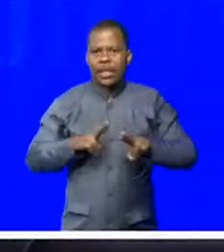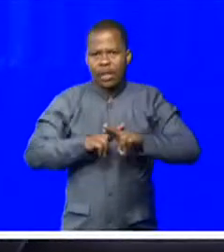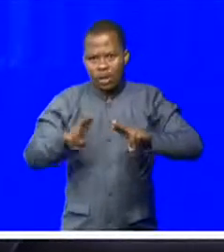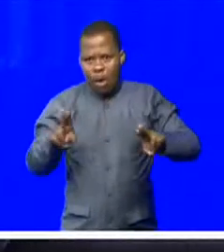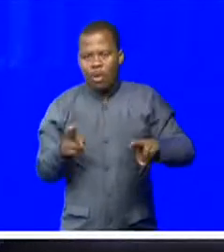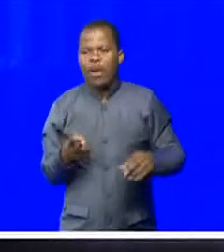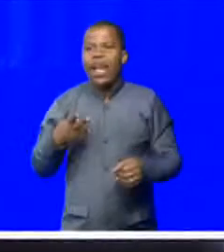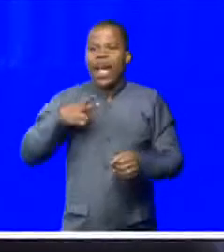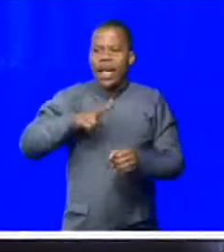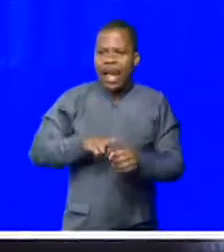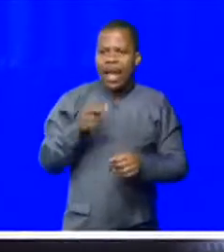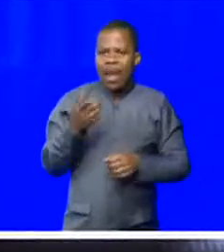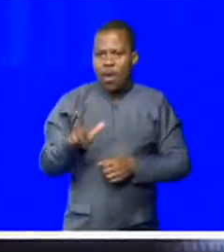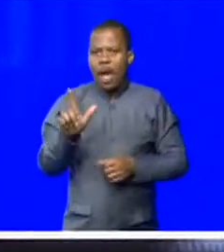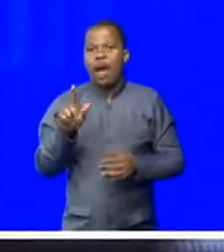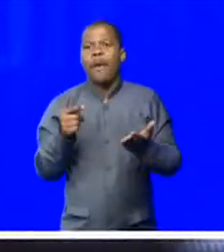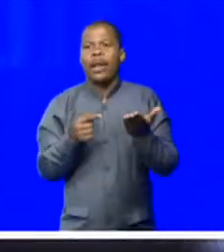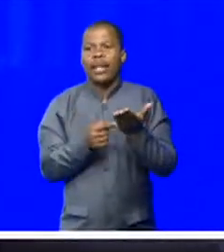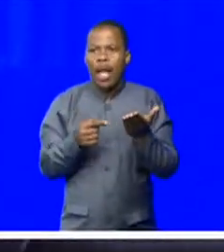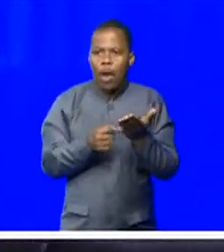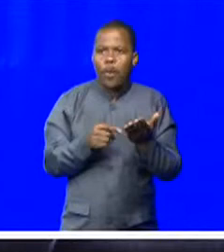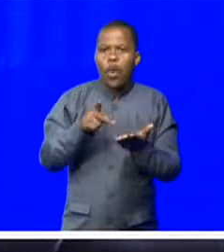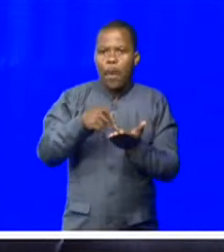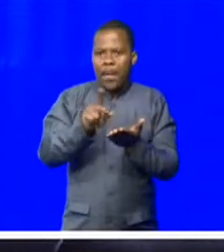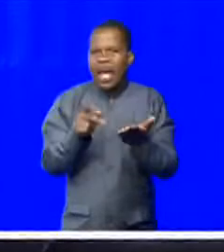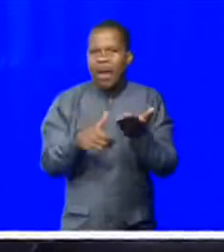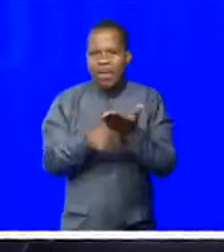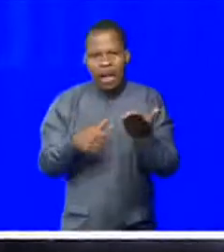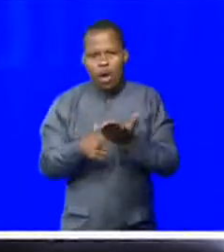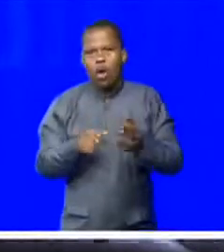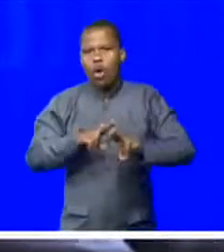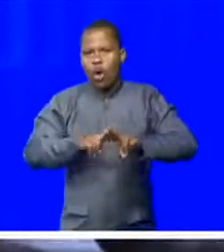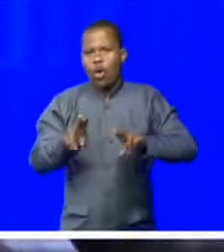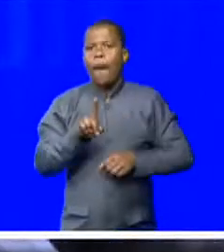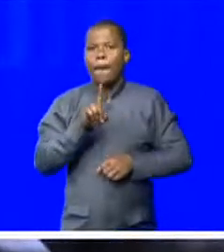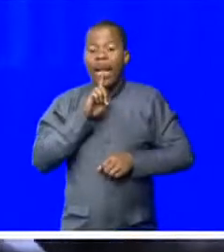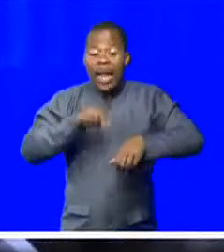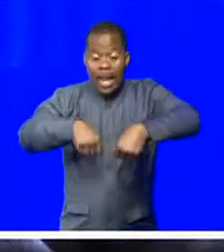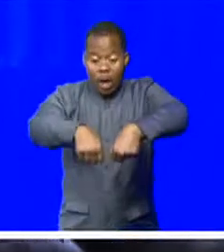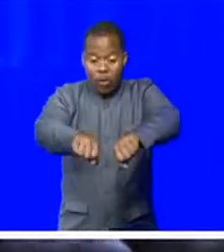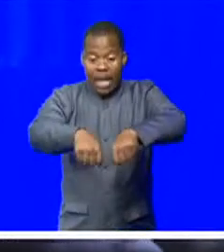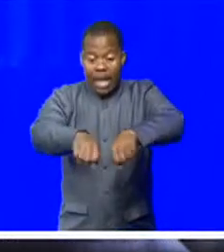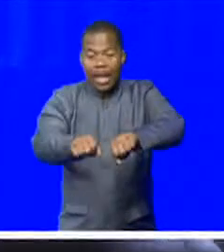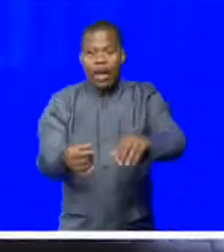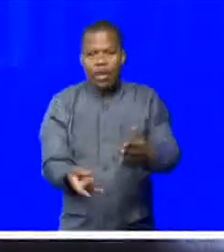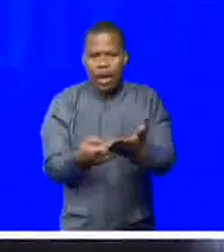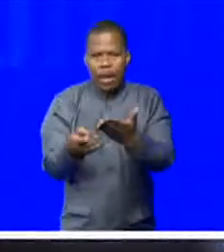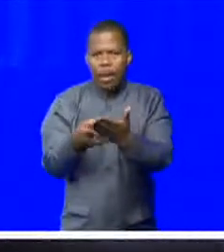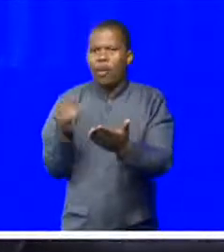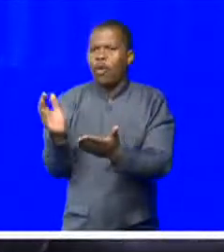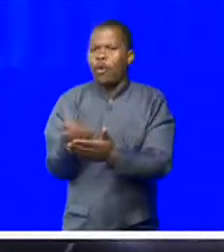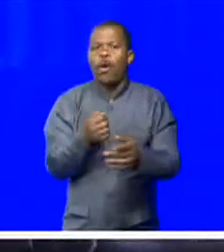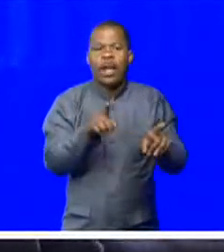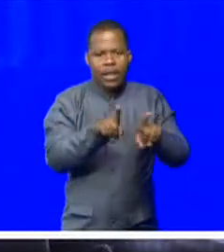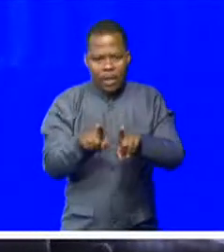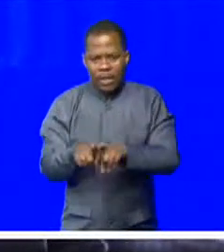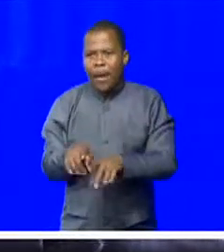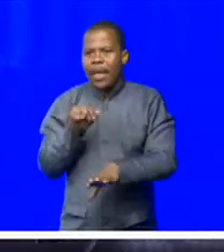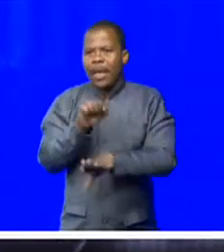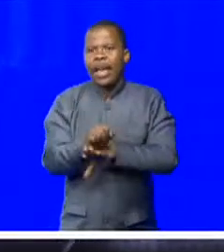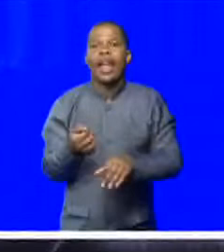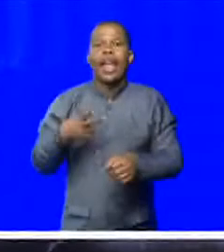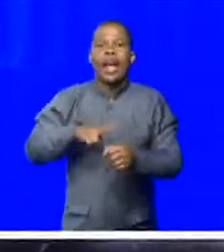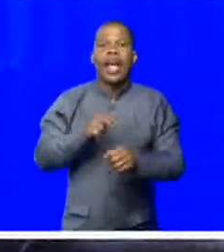Ungadzingi ukuthi ugibele ibhasi uyawubhadala ka-revenue. Konke kwenteke la ithutane kwenteke nangelicingo